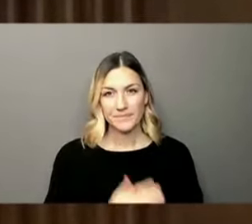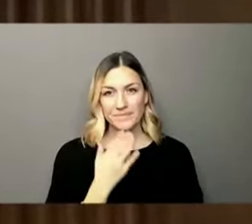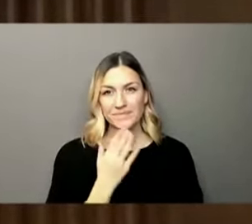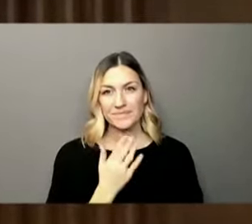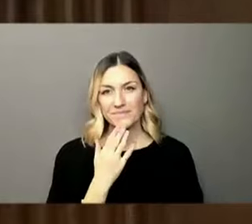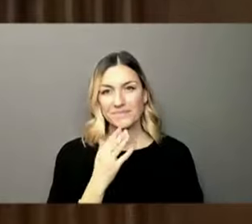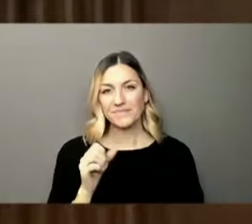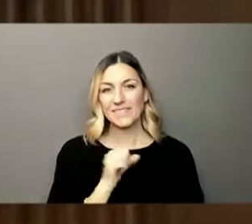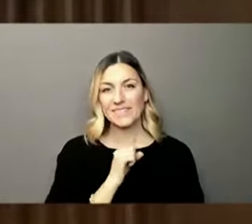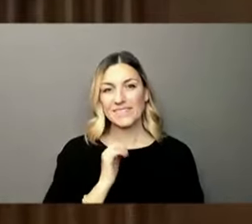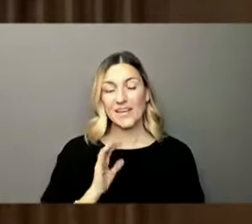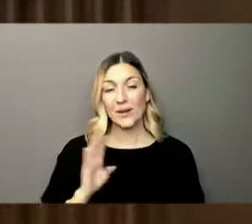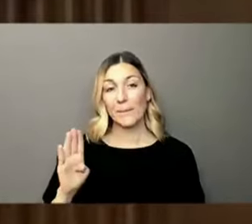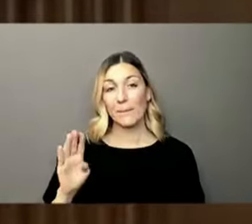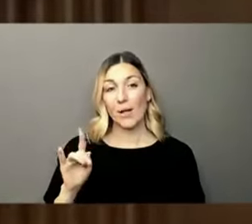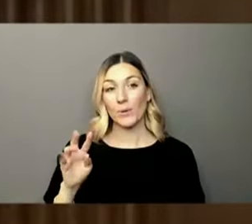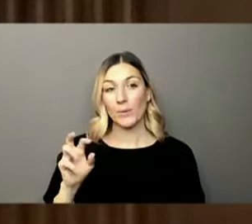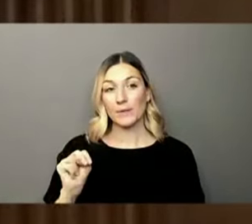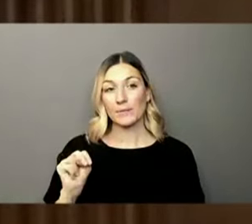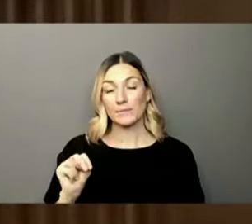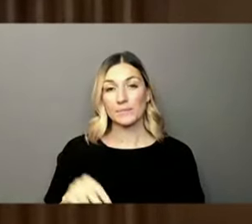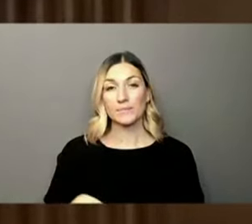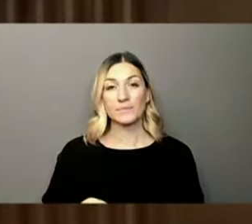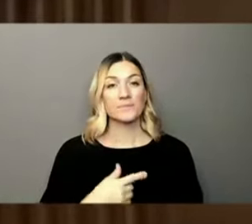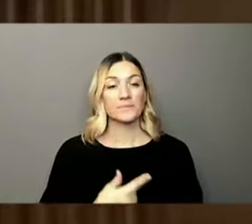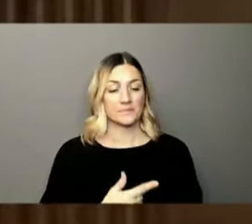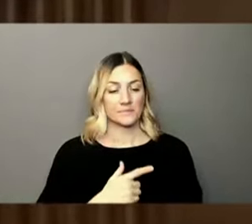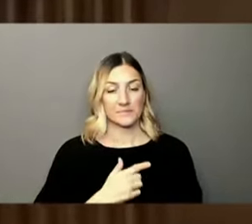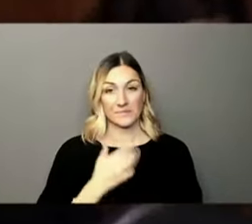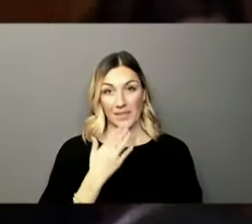Baldwin. Thank you, Mr. Chairman.